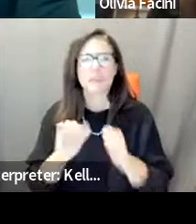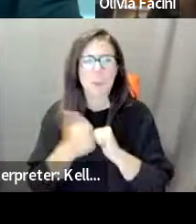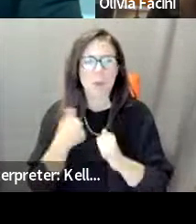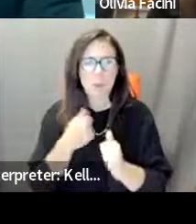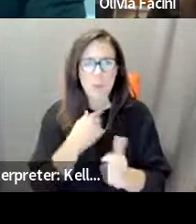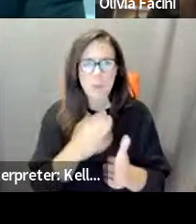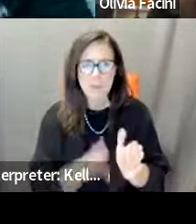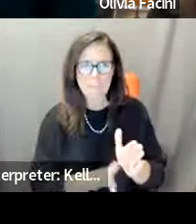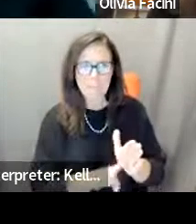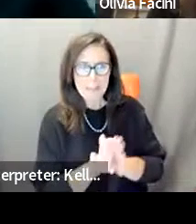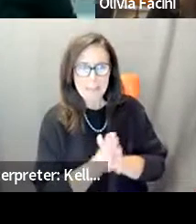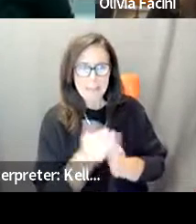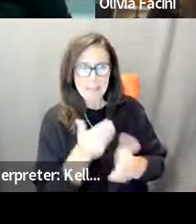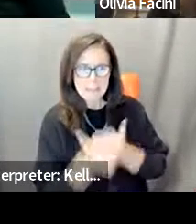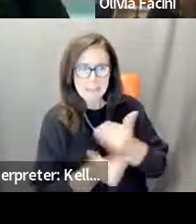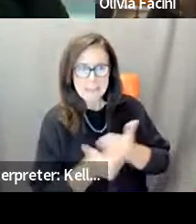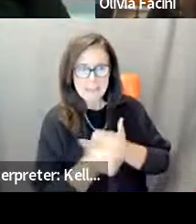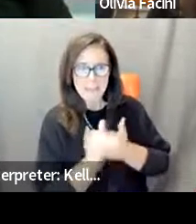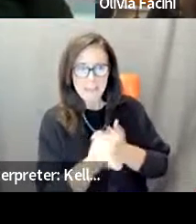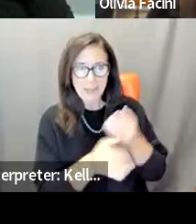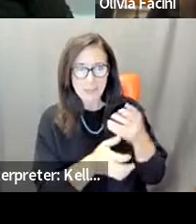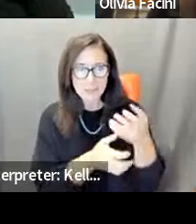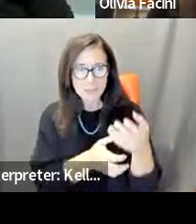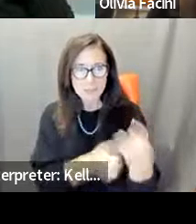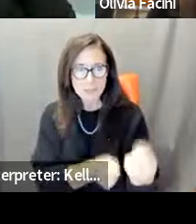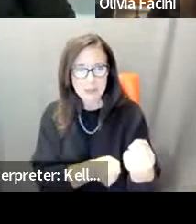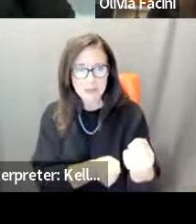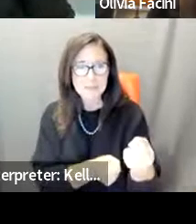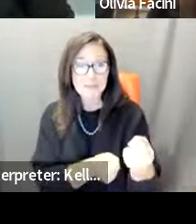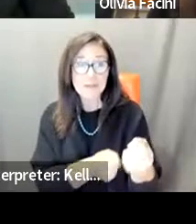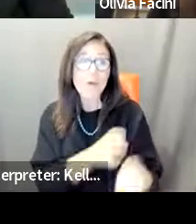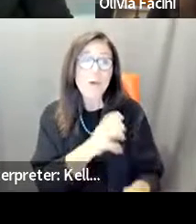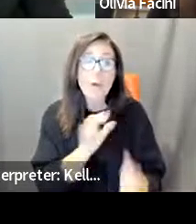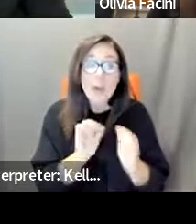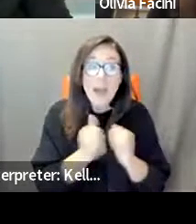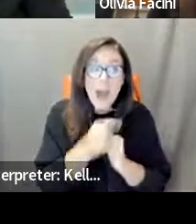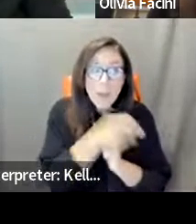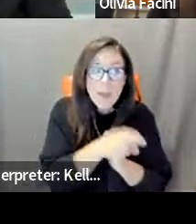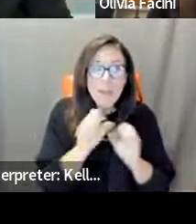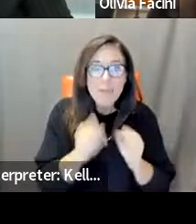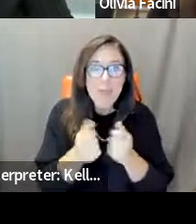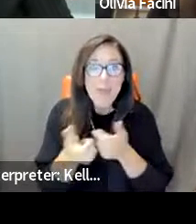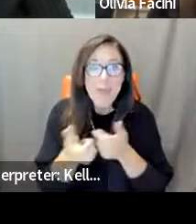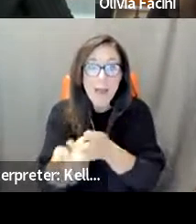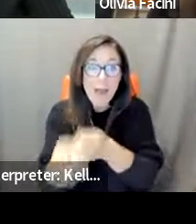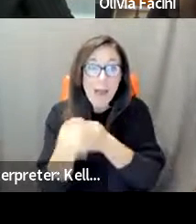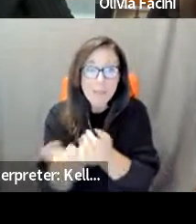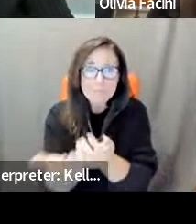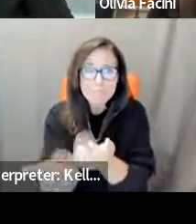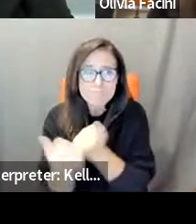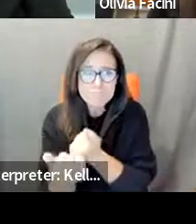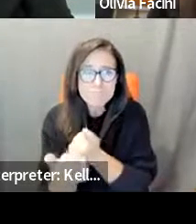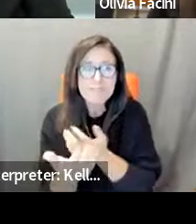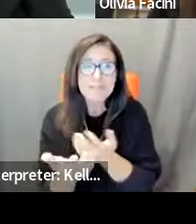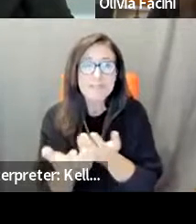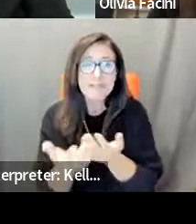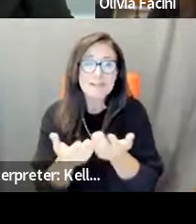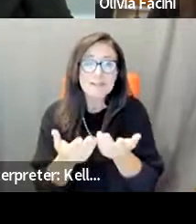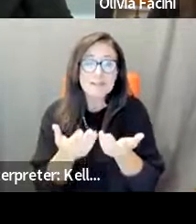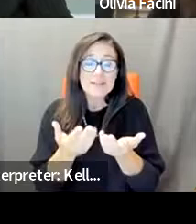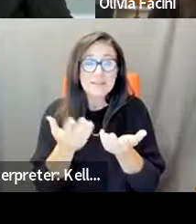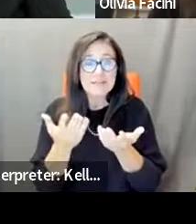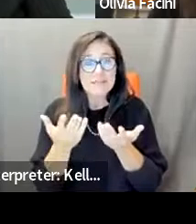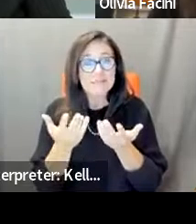performance how can they build trust with you to make you feel confident that you'll be going to a show